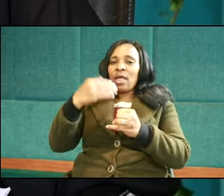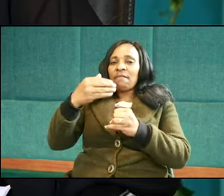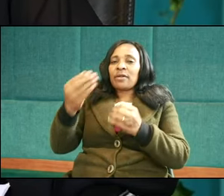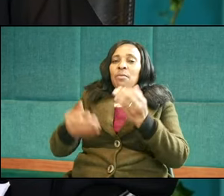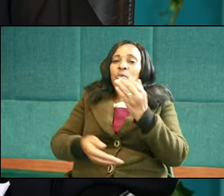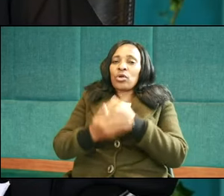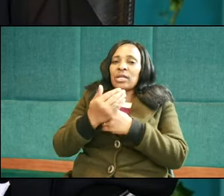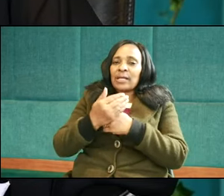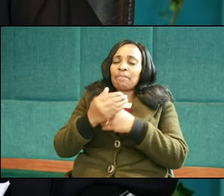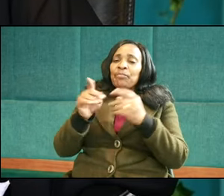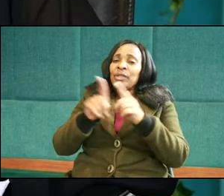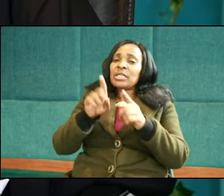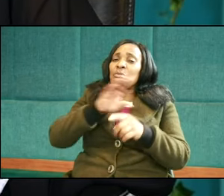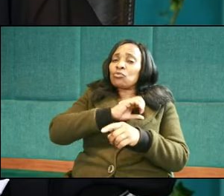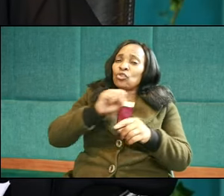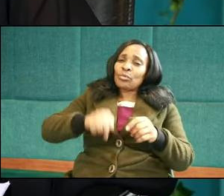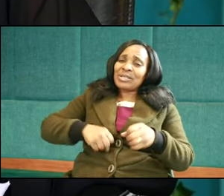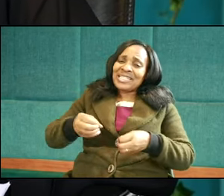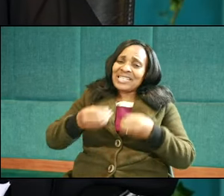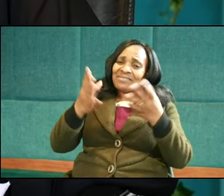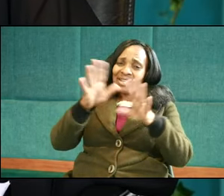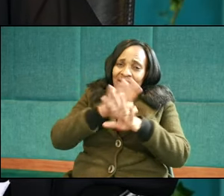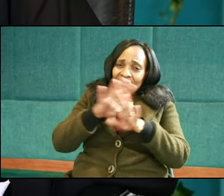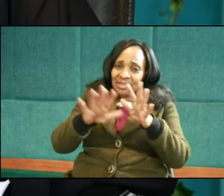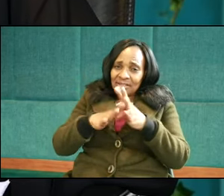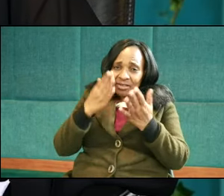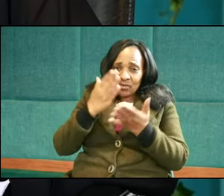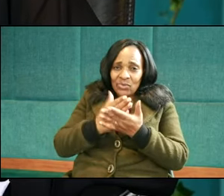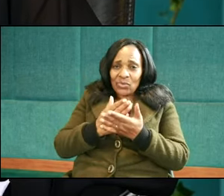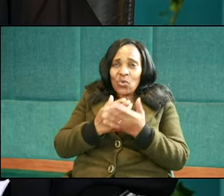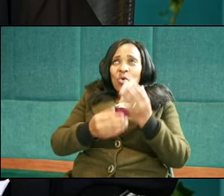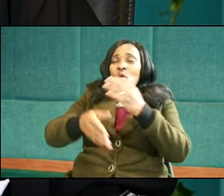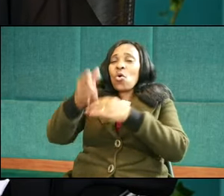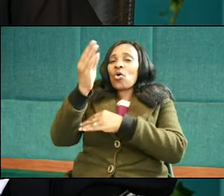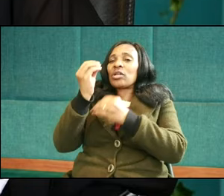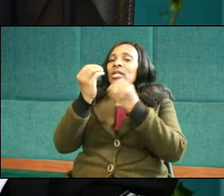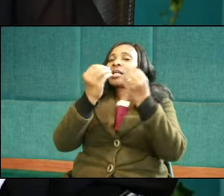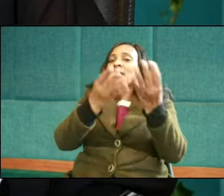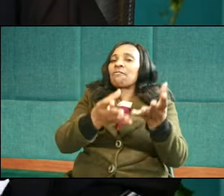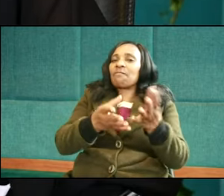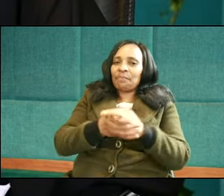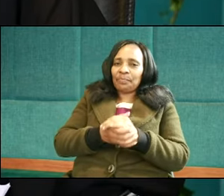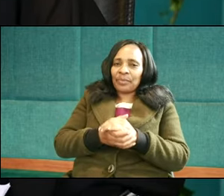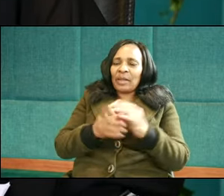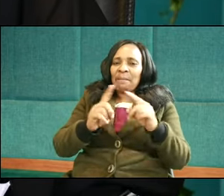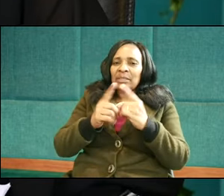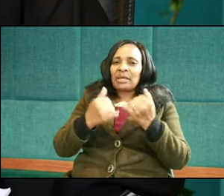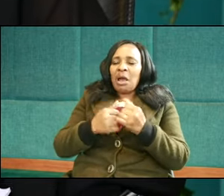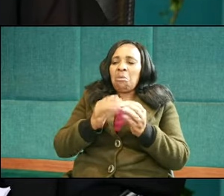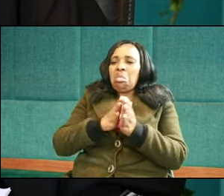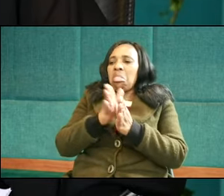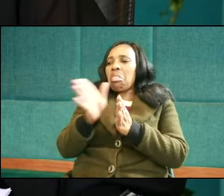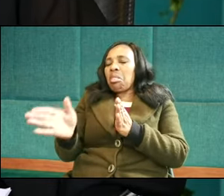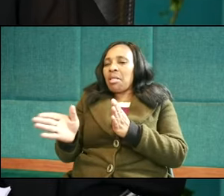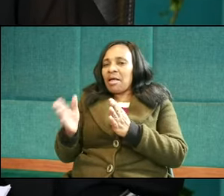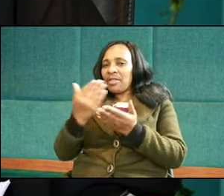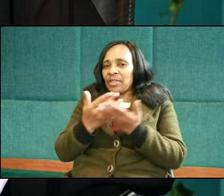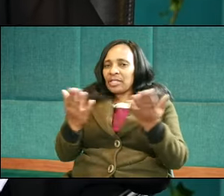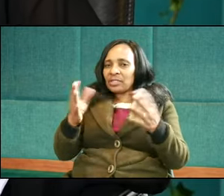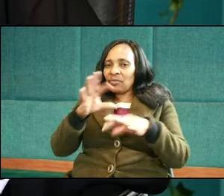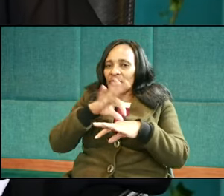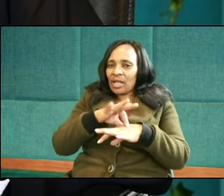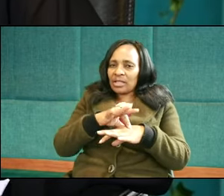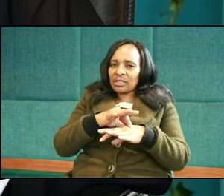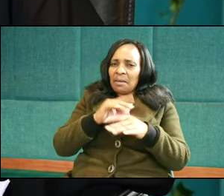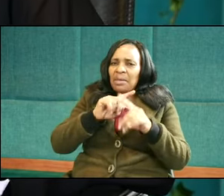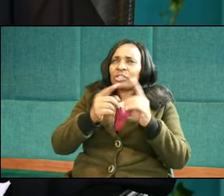Solomon had been given everything by God, he was led astray by the things of the earth, but